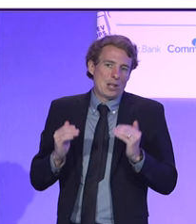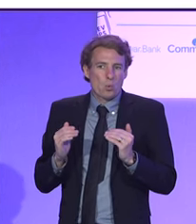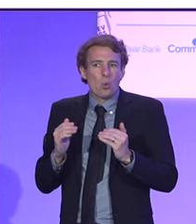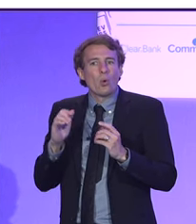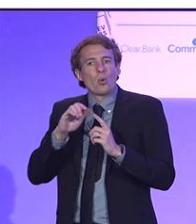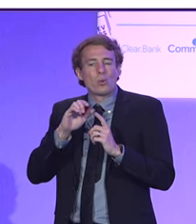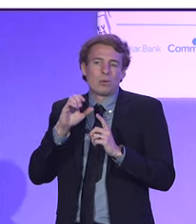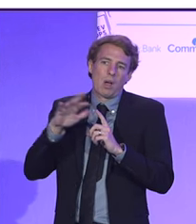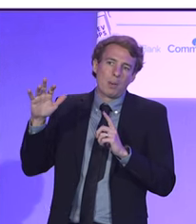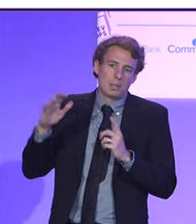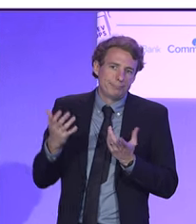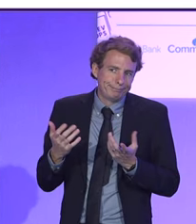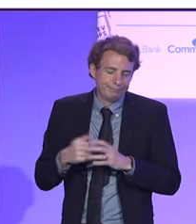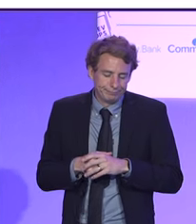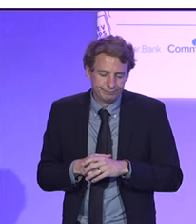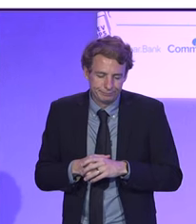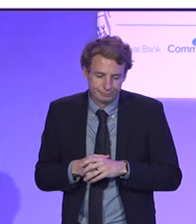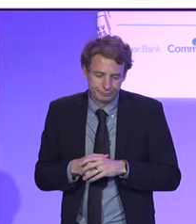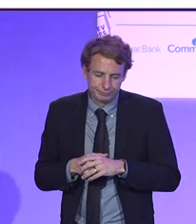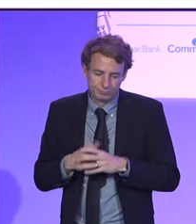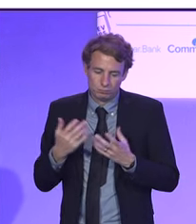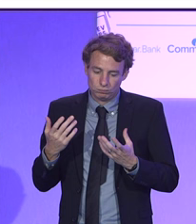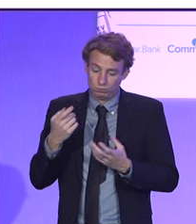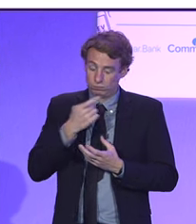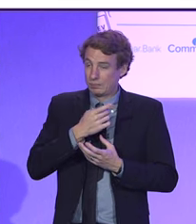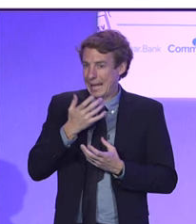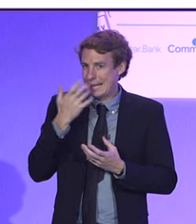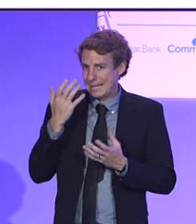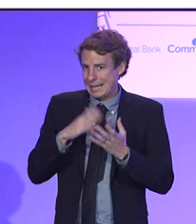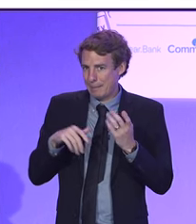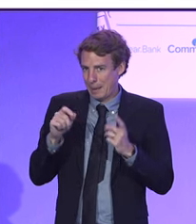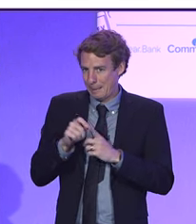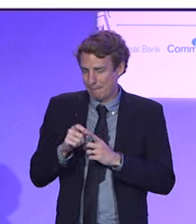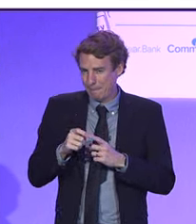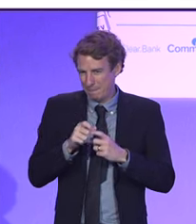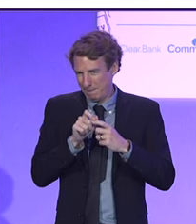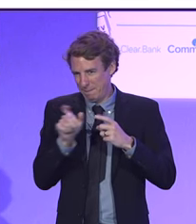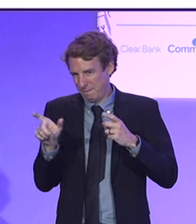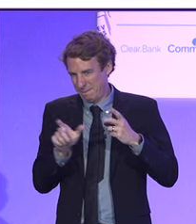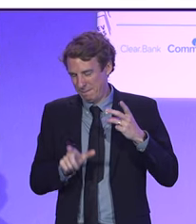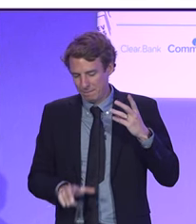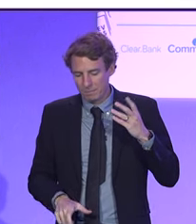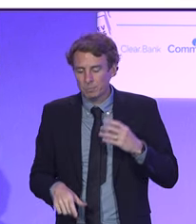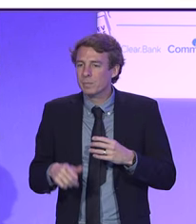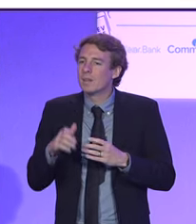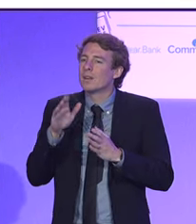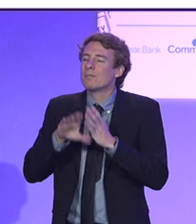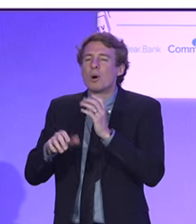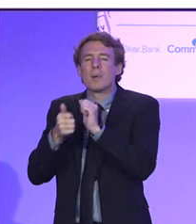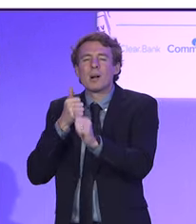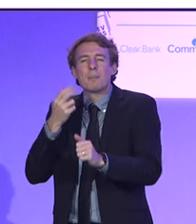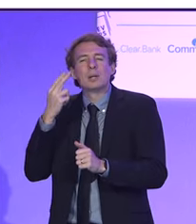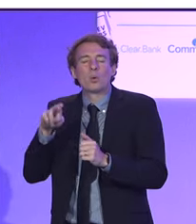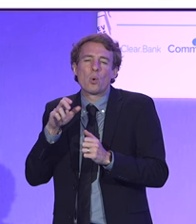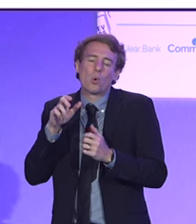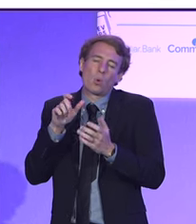emissions. This heat map is from an organization called Climatic, and